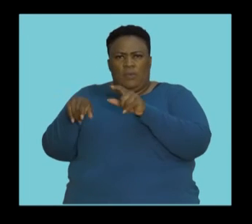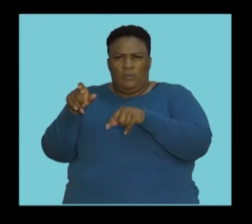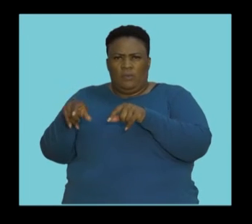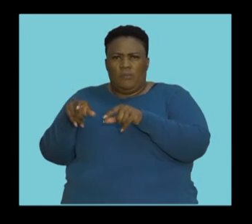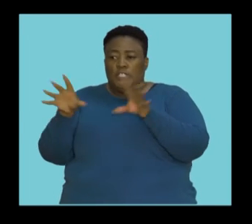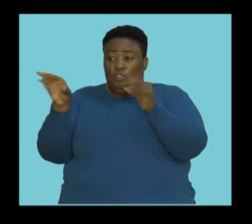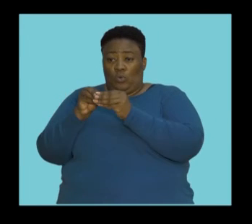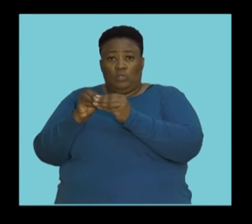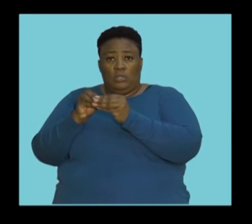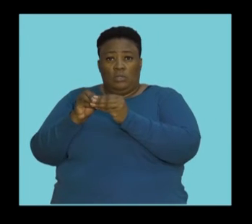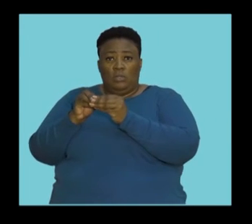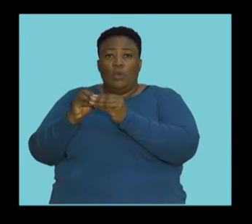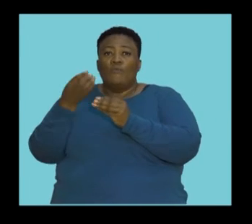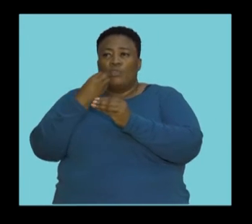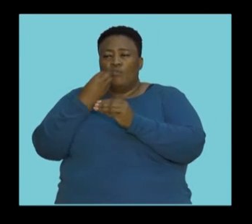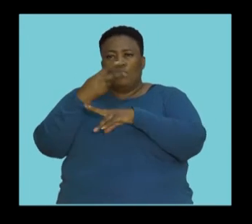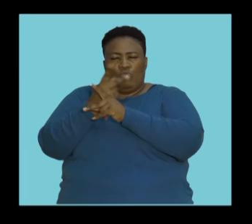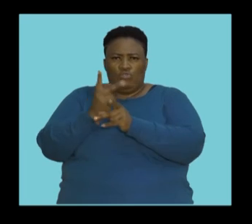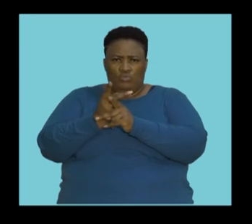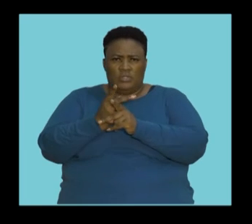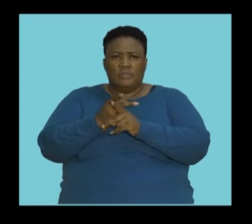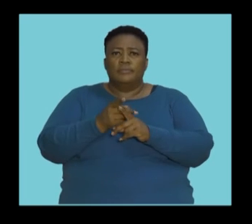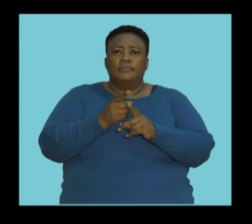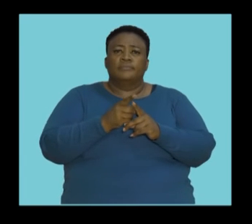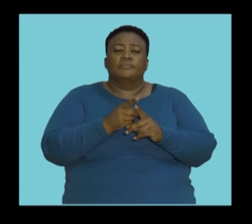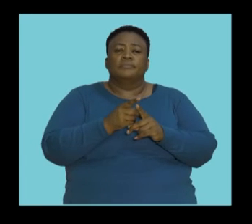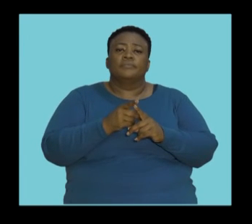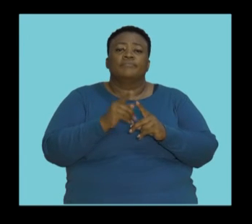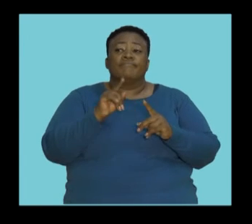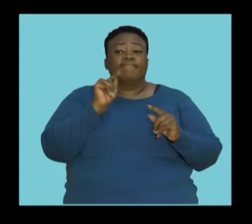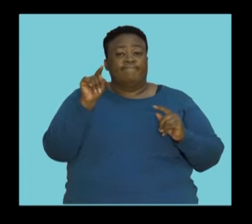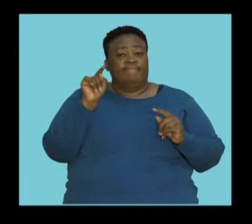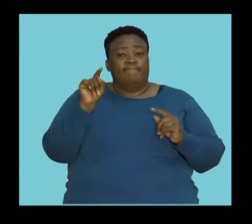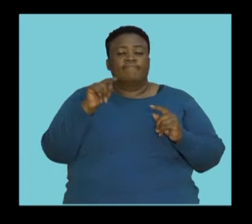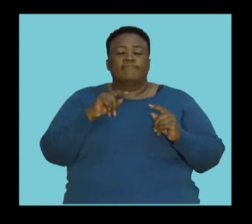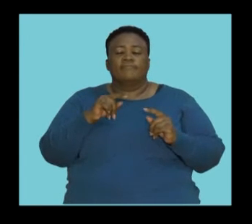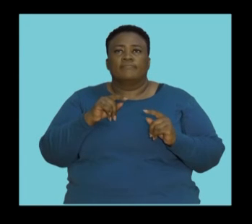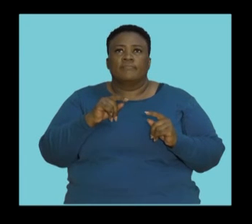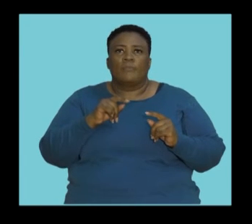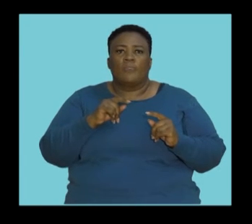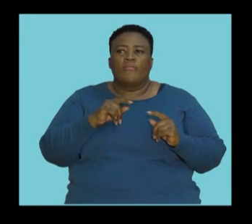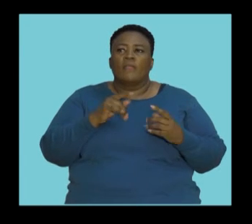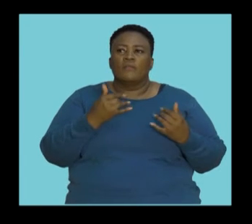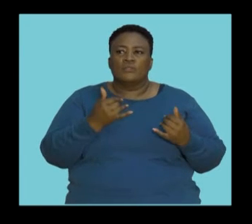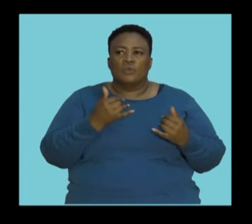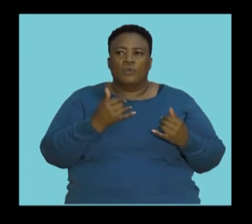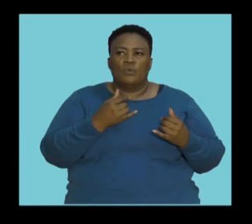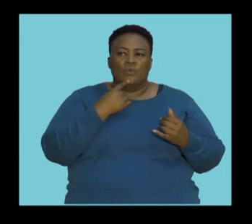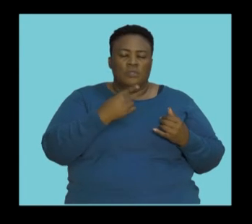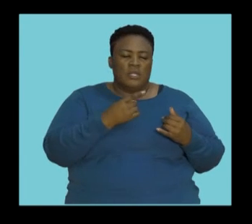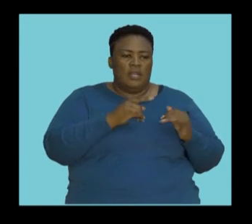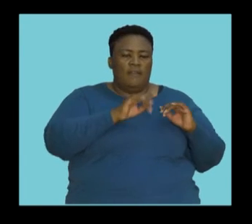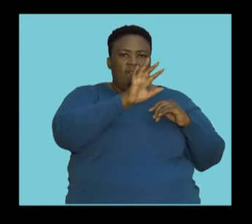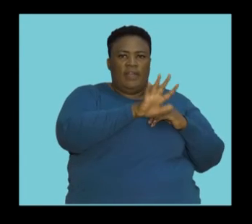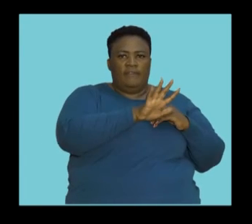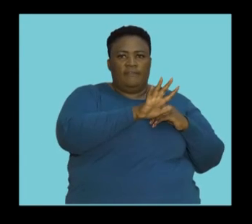total food produced. So on the next slide, I've indicated that in a slide. So we've got to take and look at, so